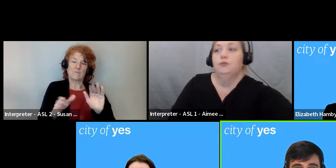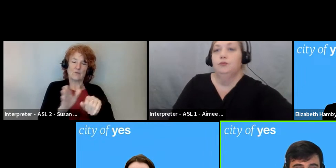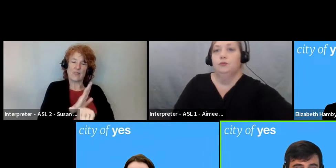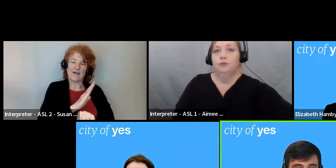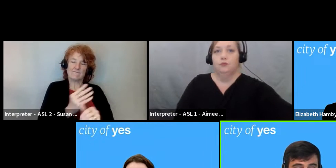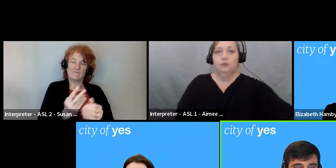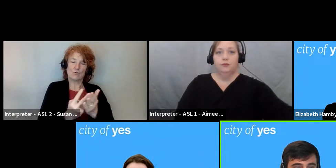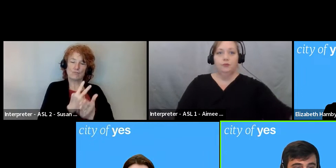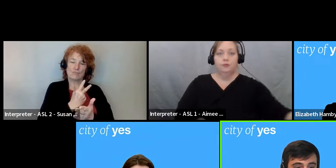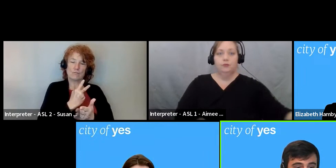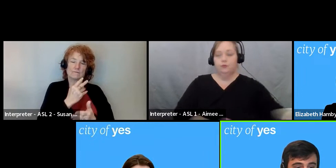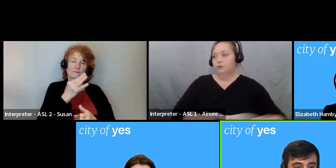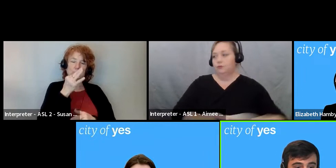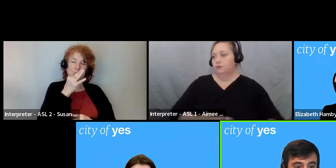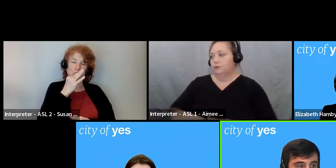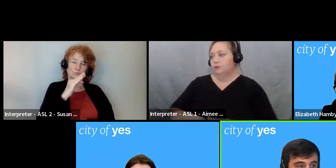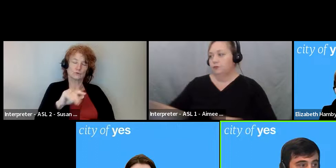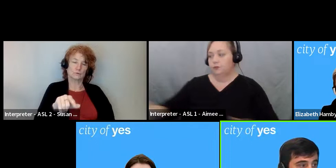ahead.